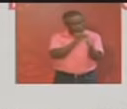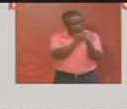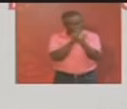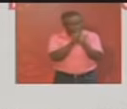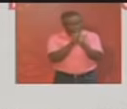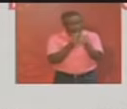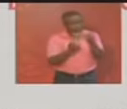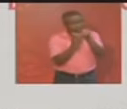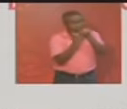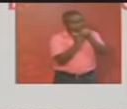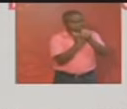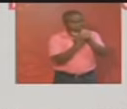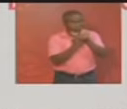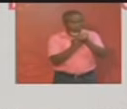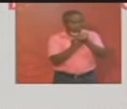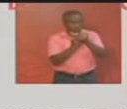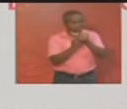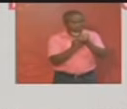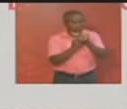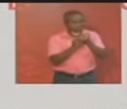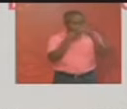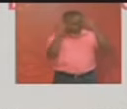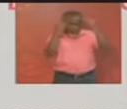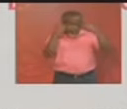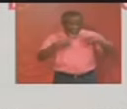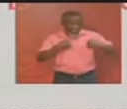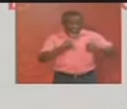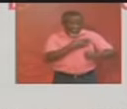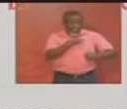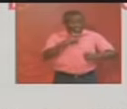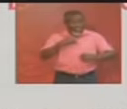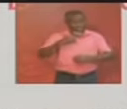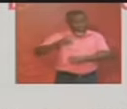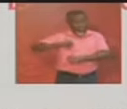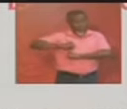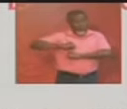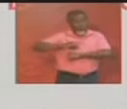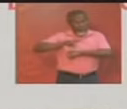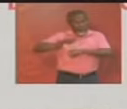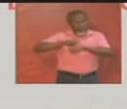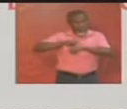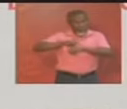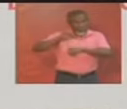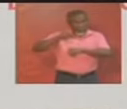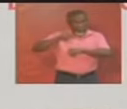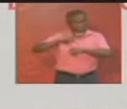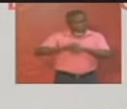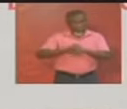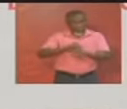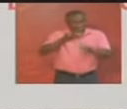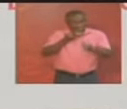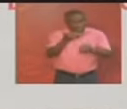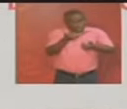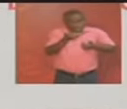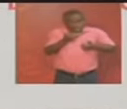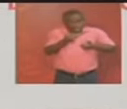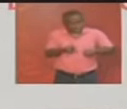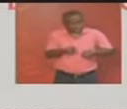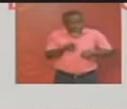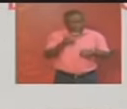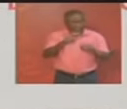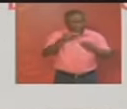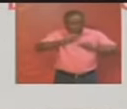teams. And if there are any queries, they contact us immediately so that it is resolved. So, Fayola, I hope